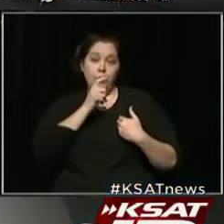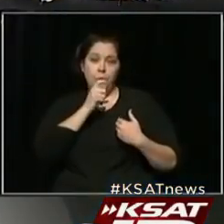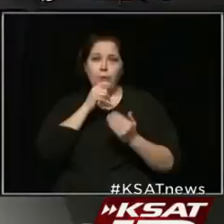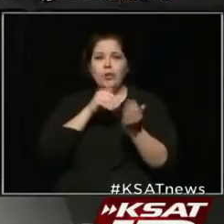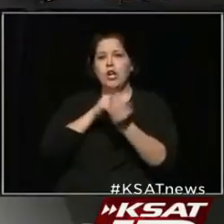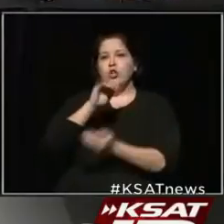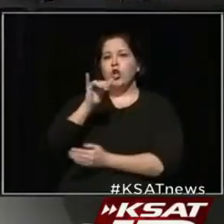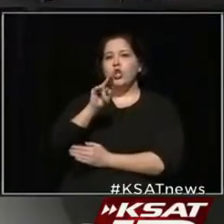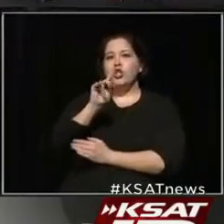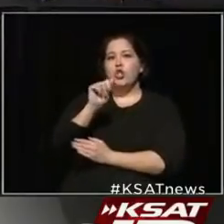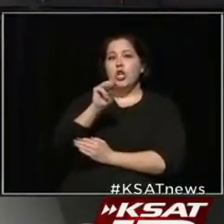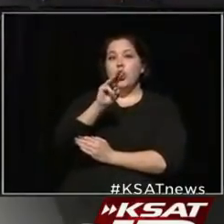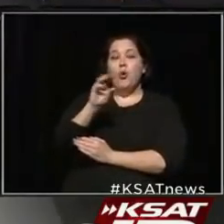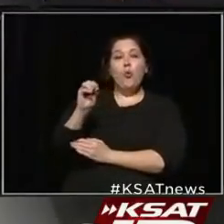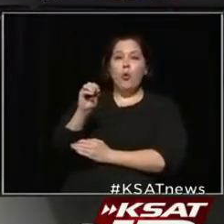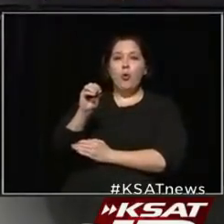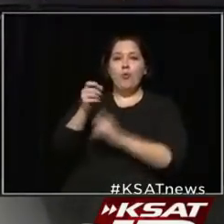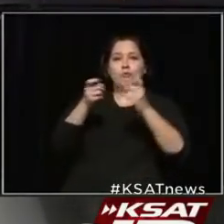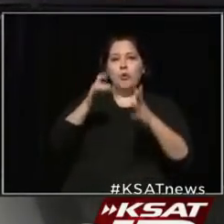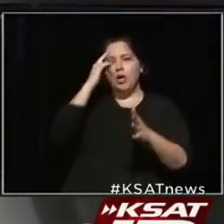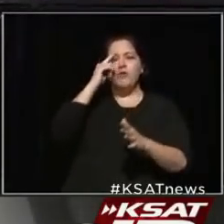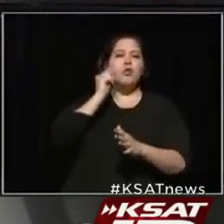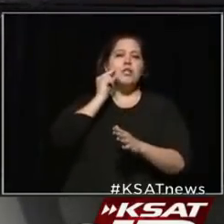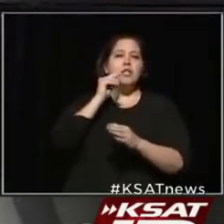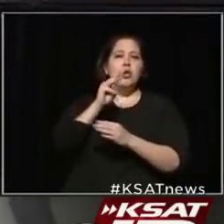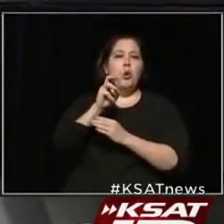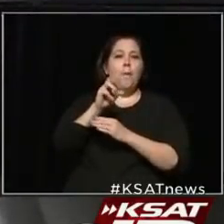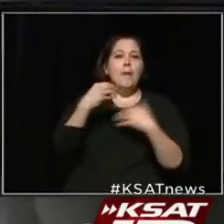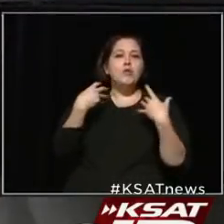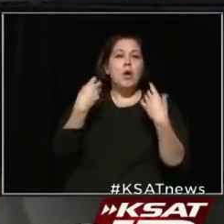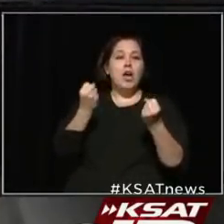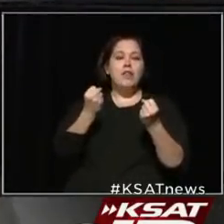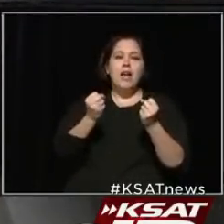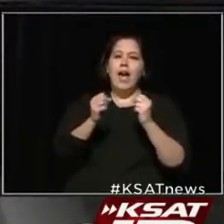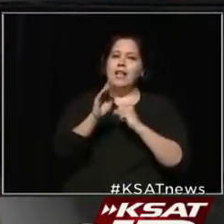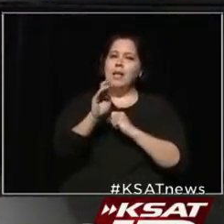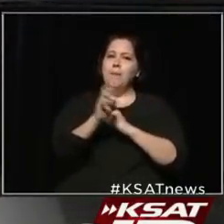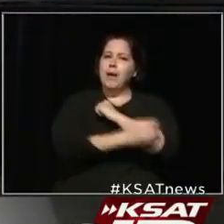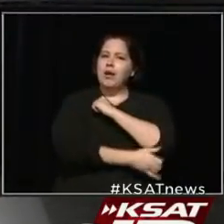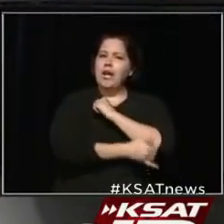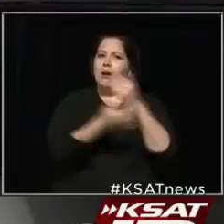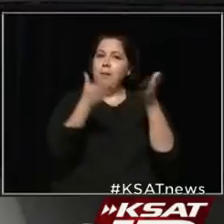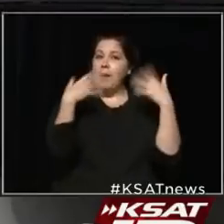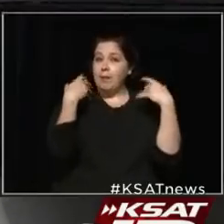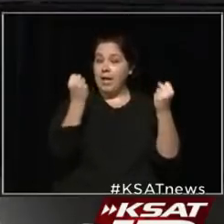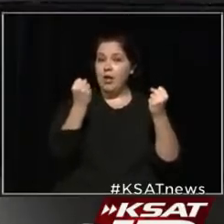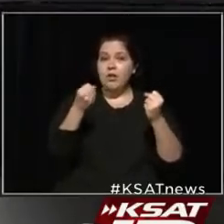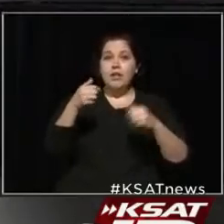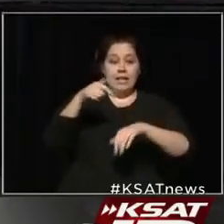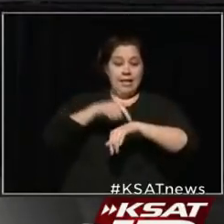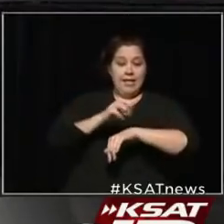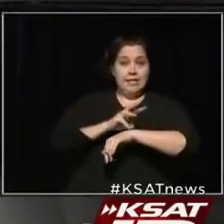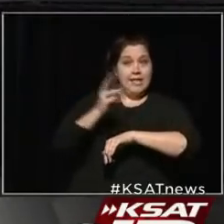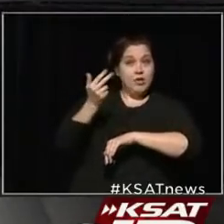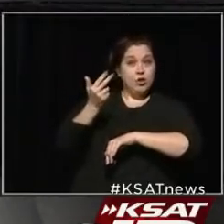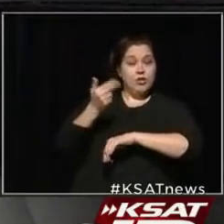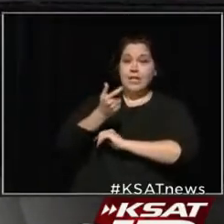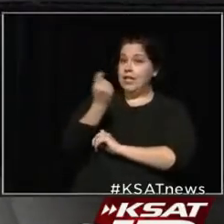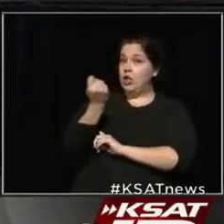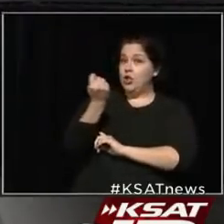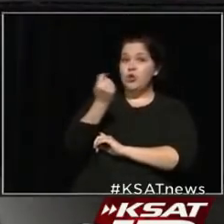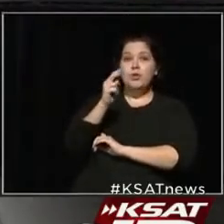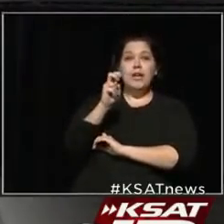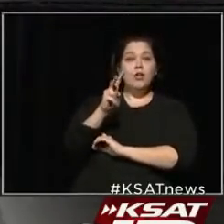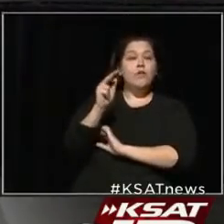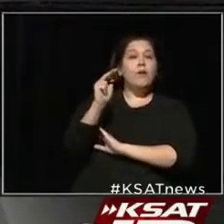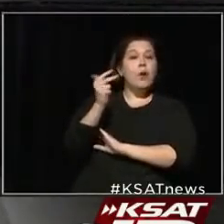Medical director for San Antonio Metro Health and the Bexar County Public Health Authority. It is 6:13 on Tuesday, November